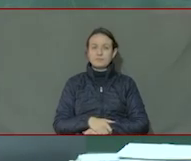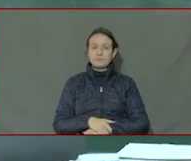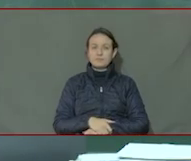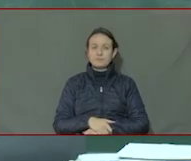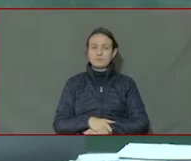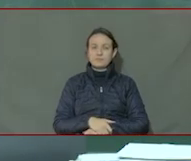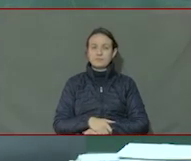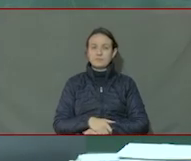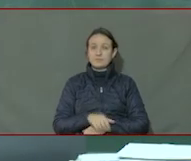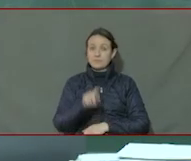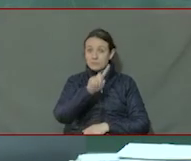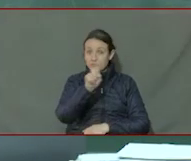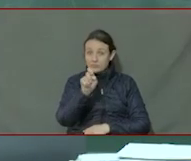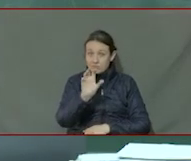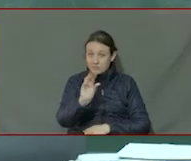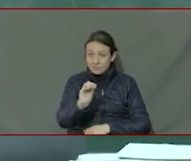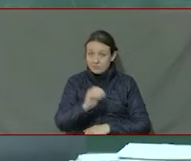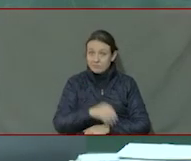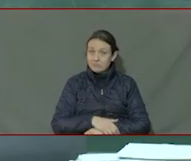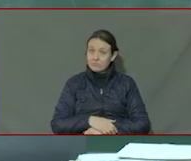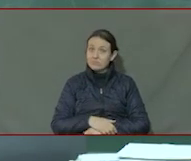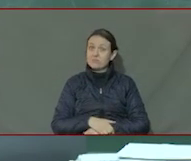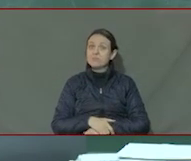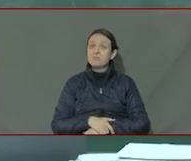You got the question.